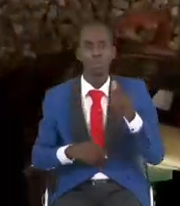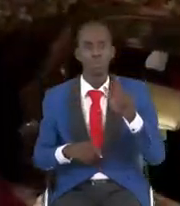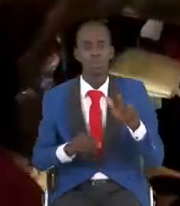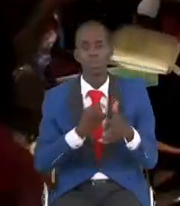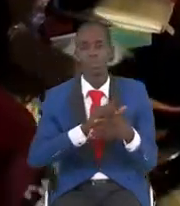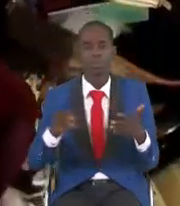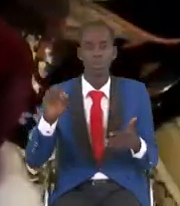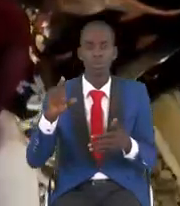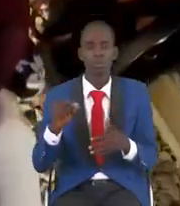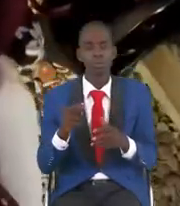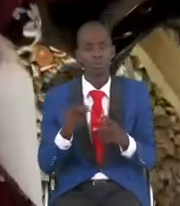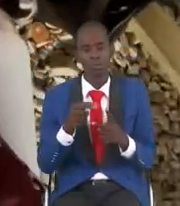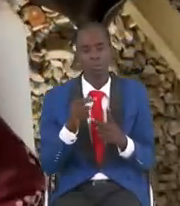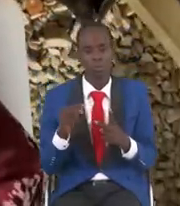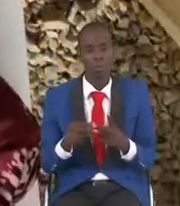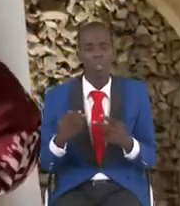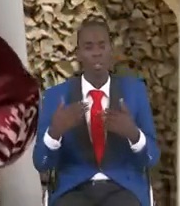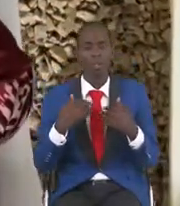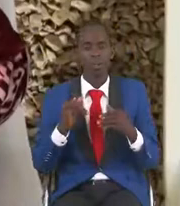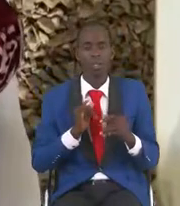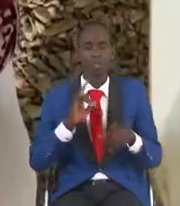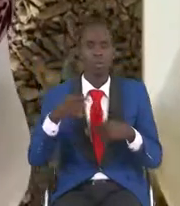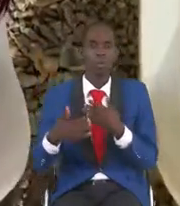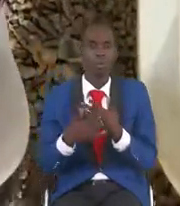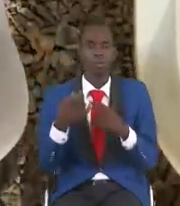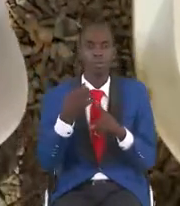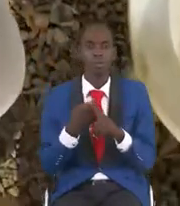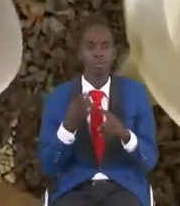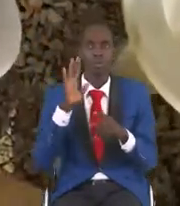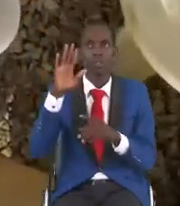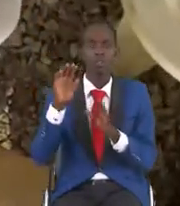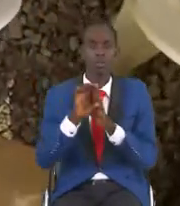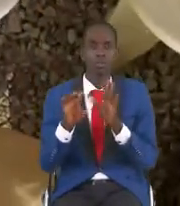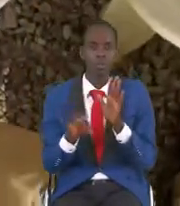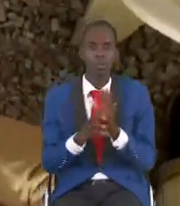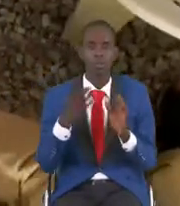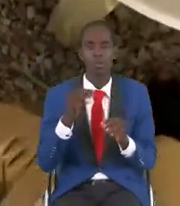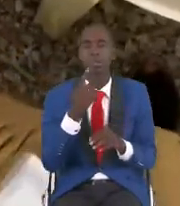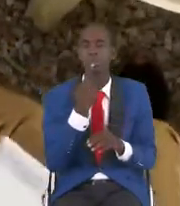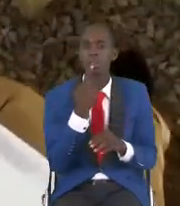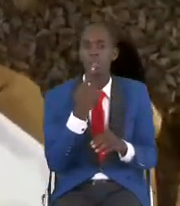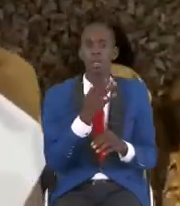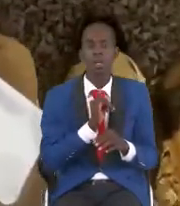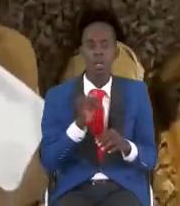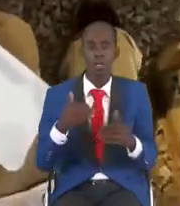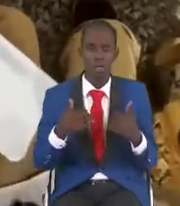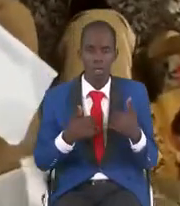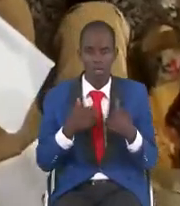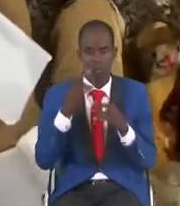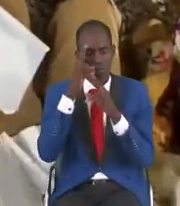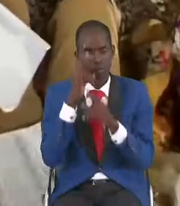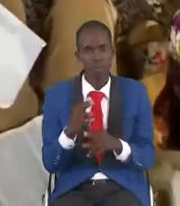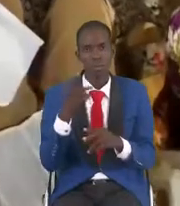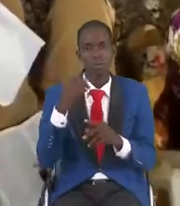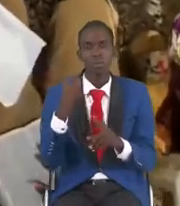neither have I gone back from the commandment of his lips. I have esteemed the words of